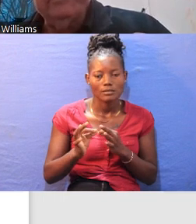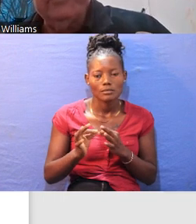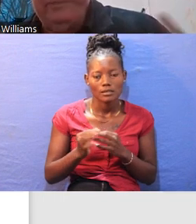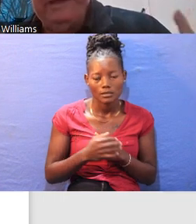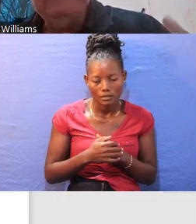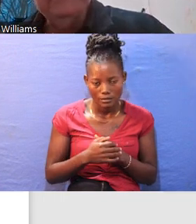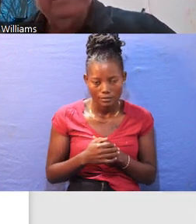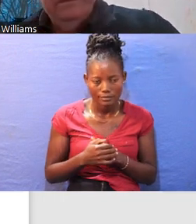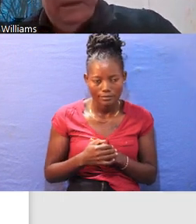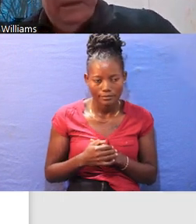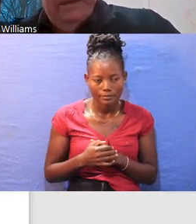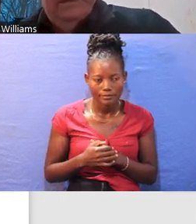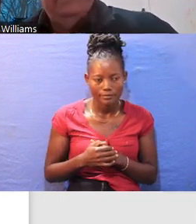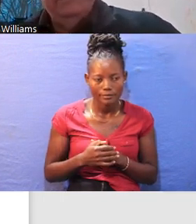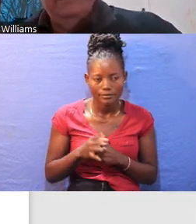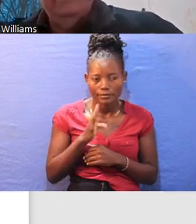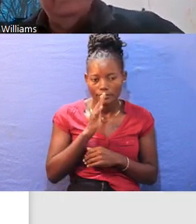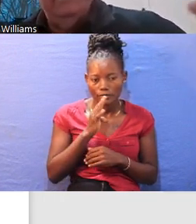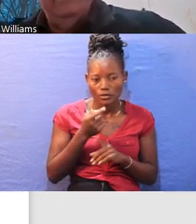your speed.